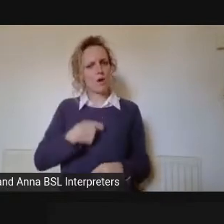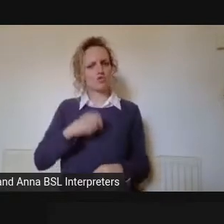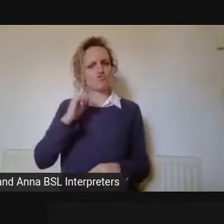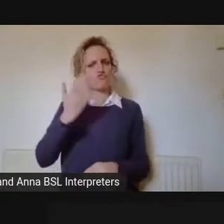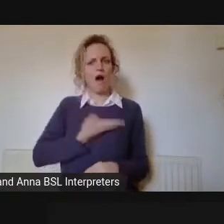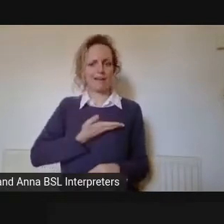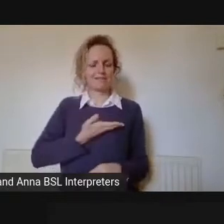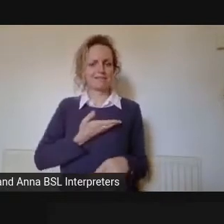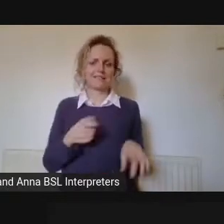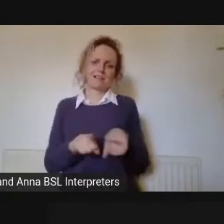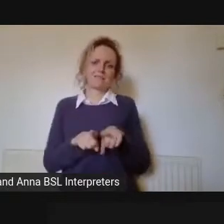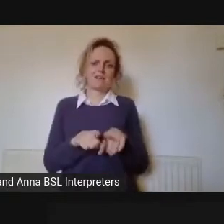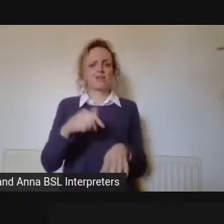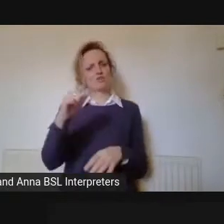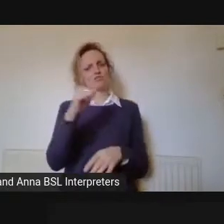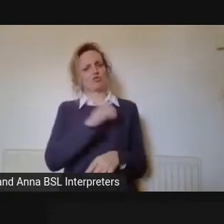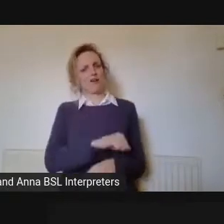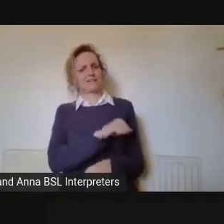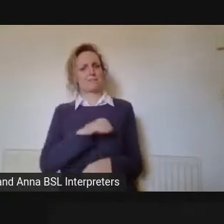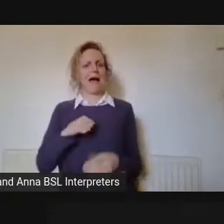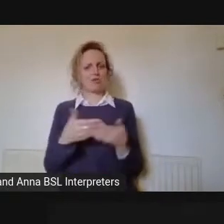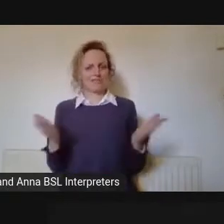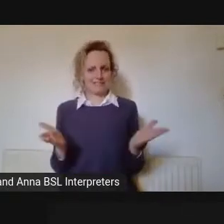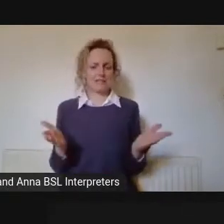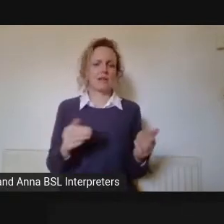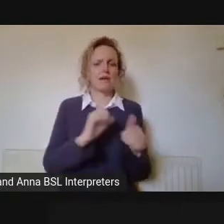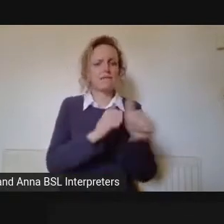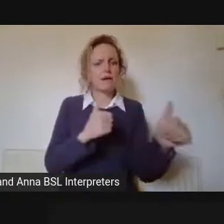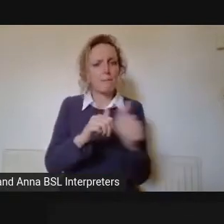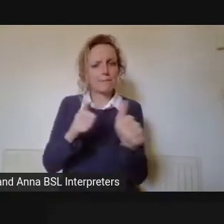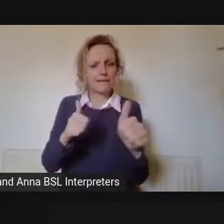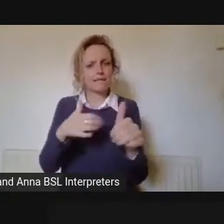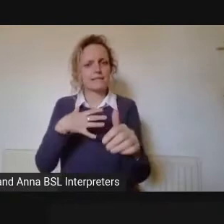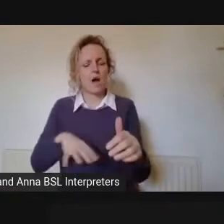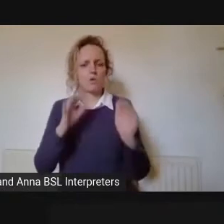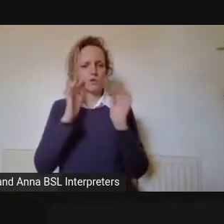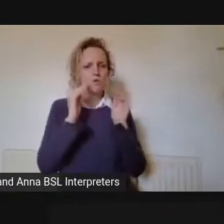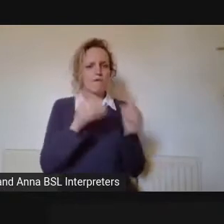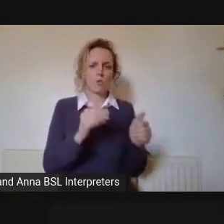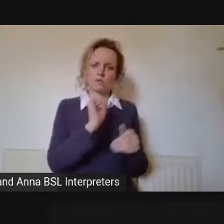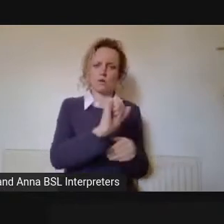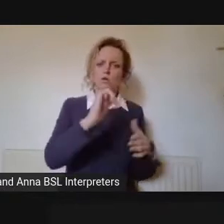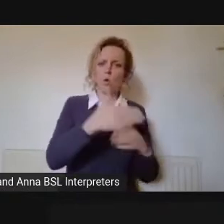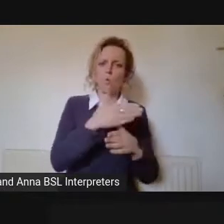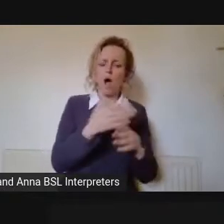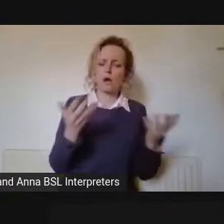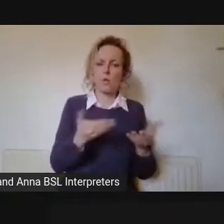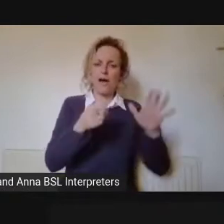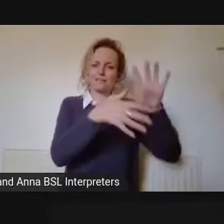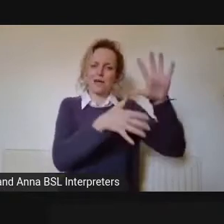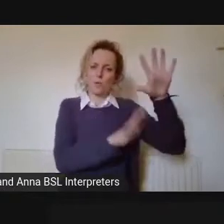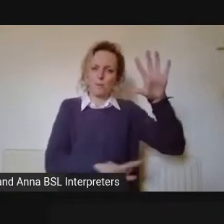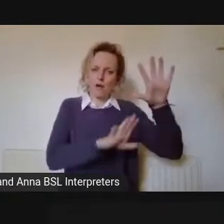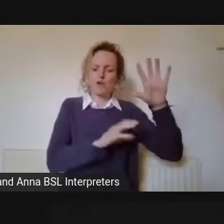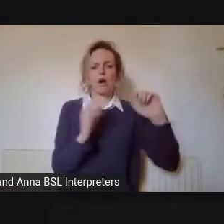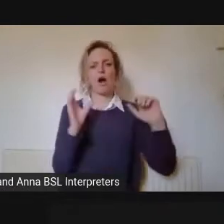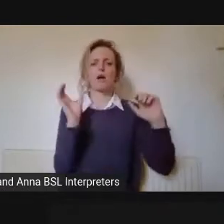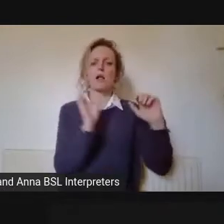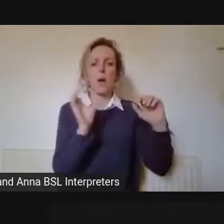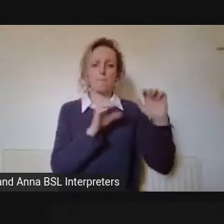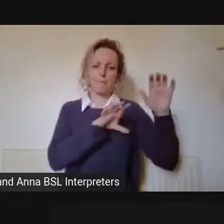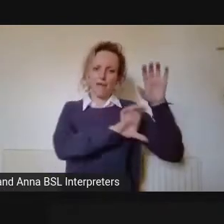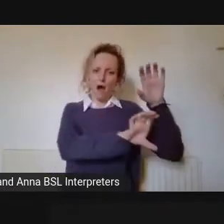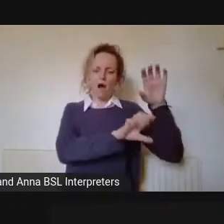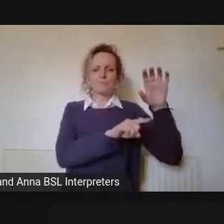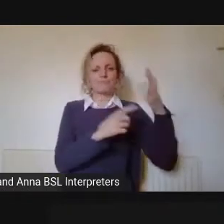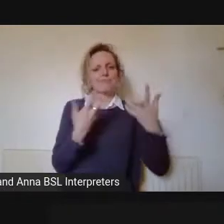the conversation in relation to the work that you've been doing within Colombia, and in particular in how a plant,